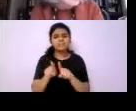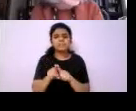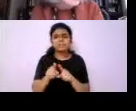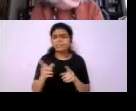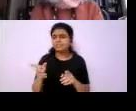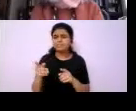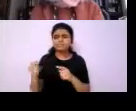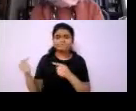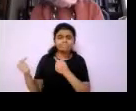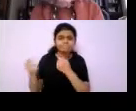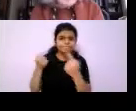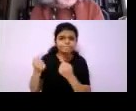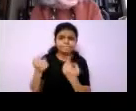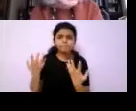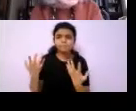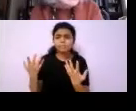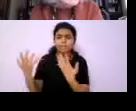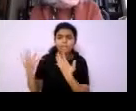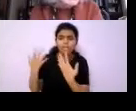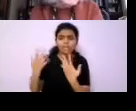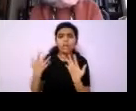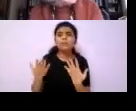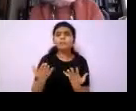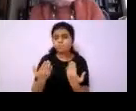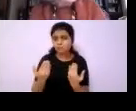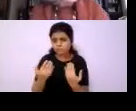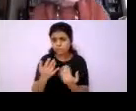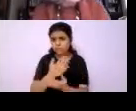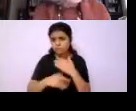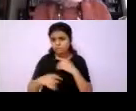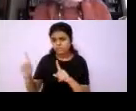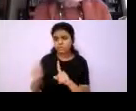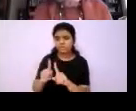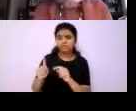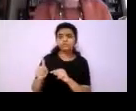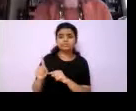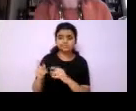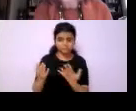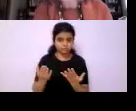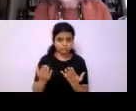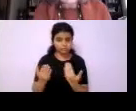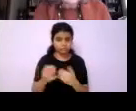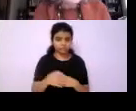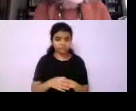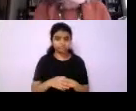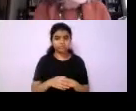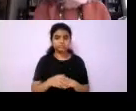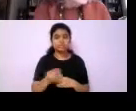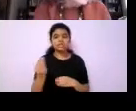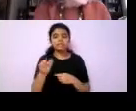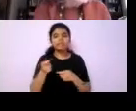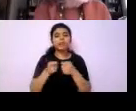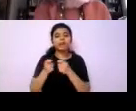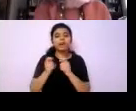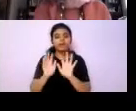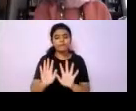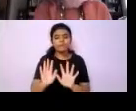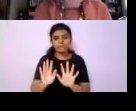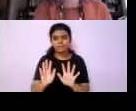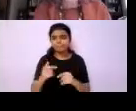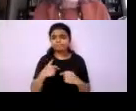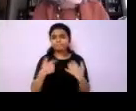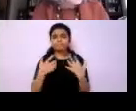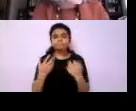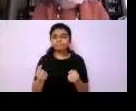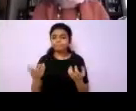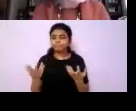abuse? Our powerlessness in the face of forces over which we have little control, and our need to